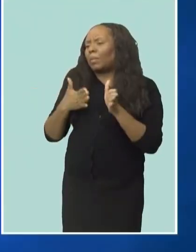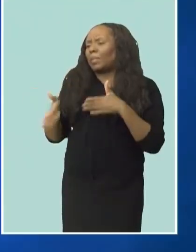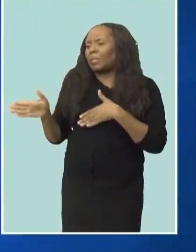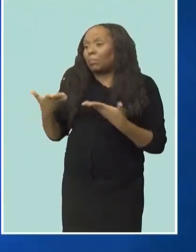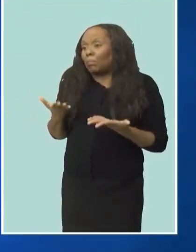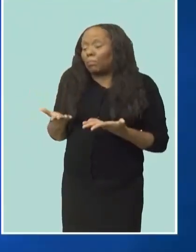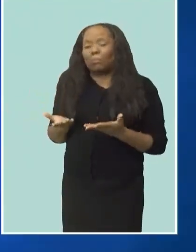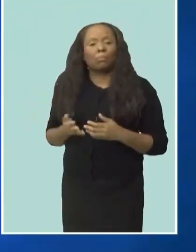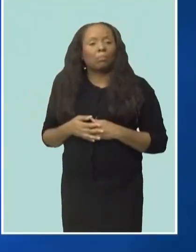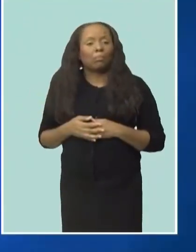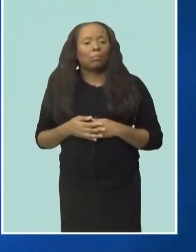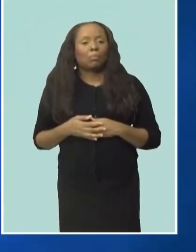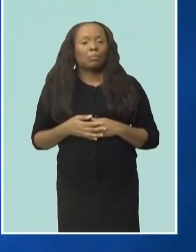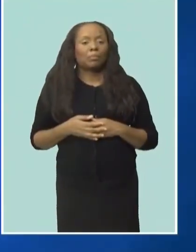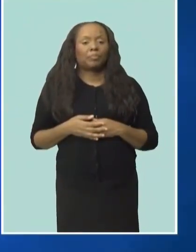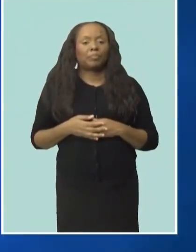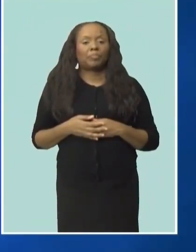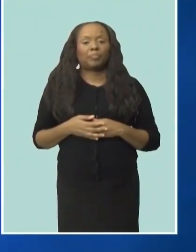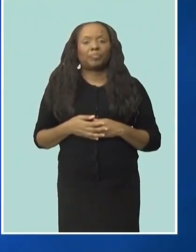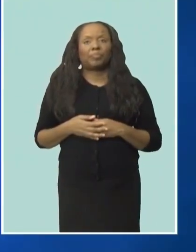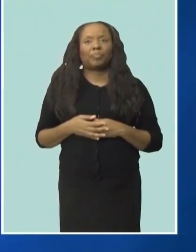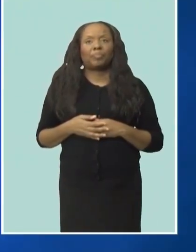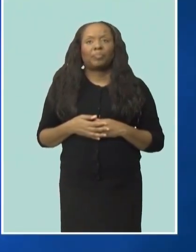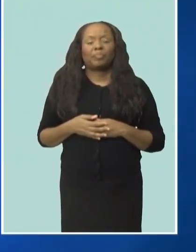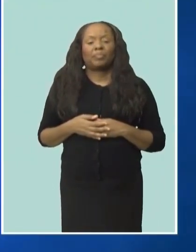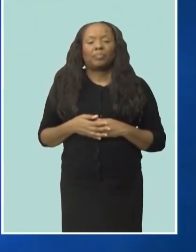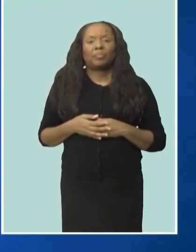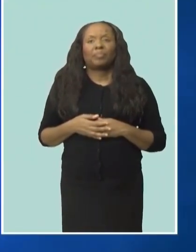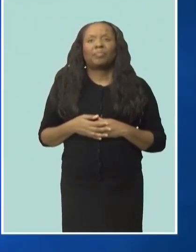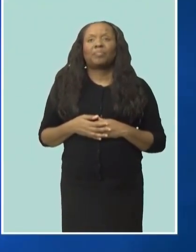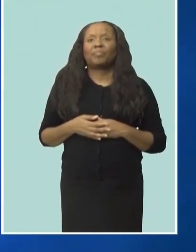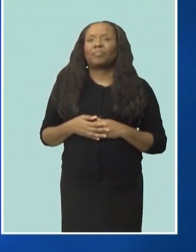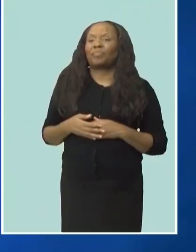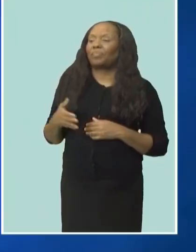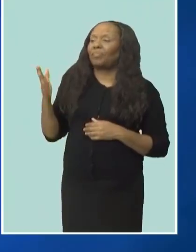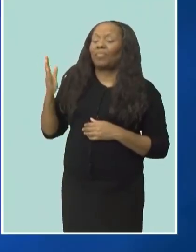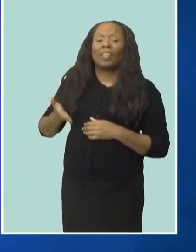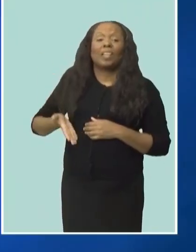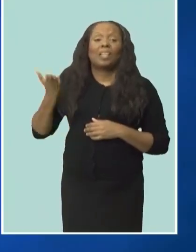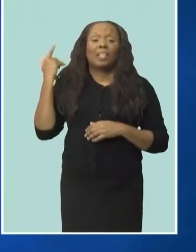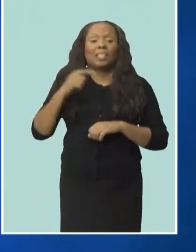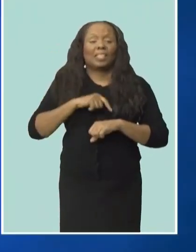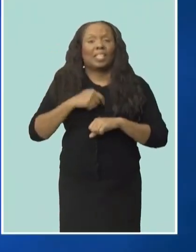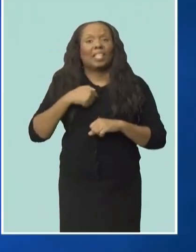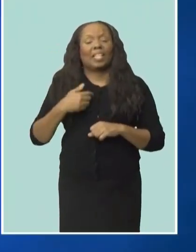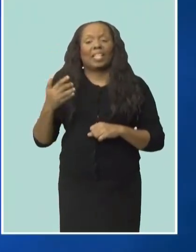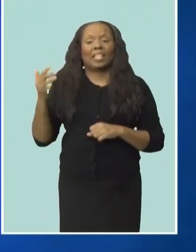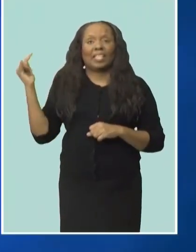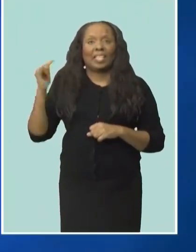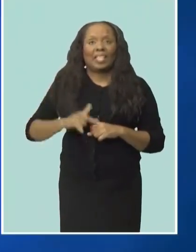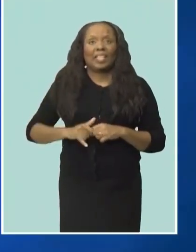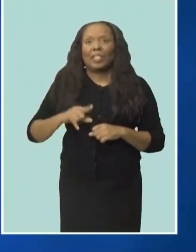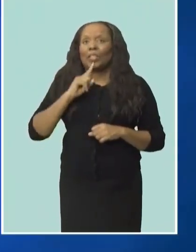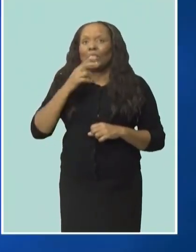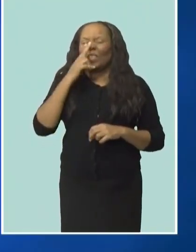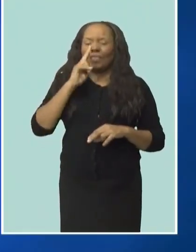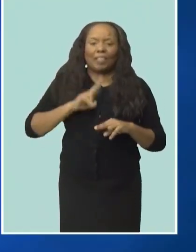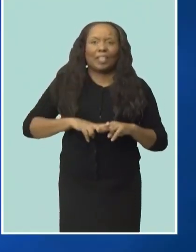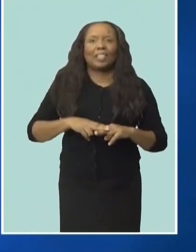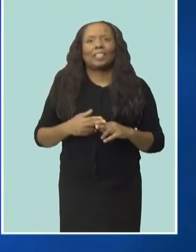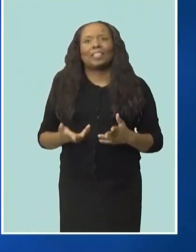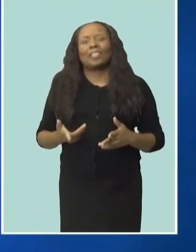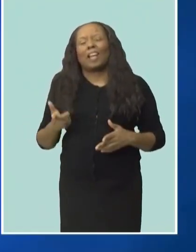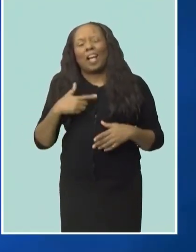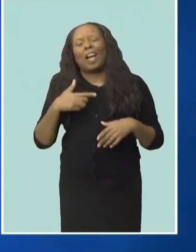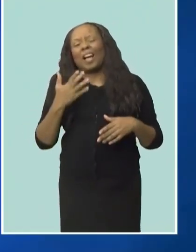on the island. The last time I've come to Crop Over has been wonderful. I mean, really fun. Very much So I drag him